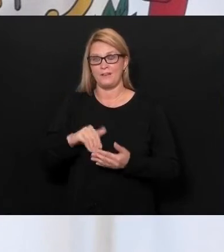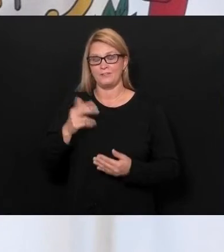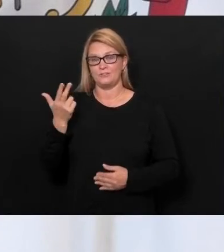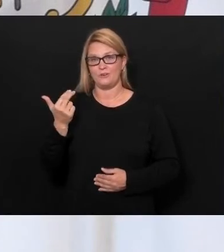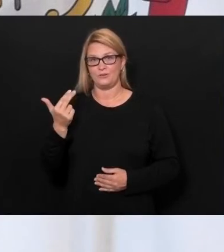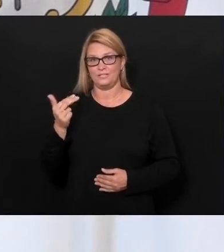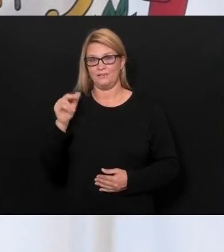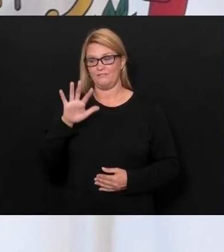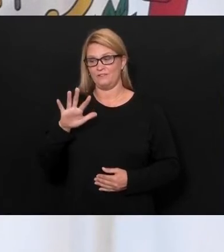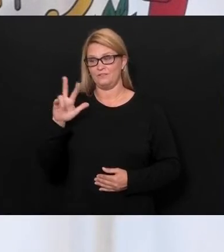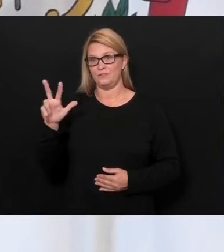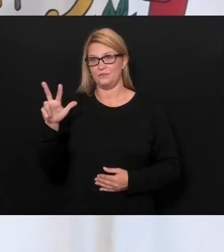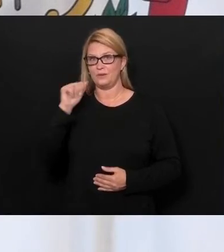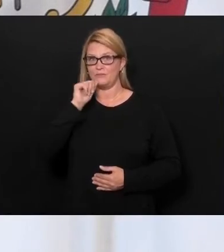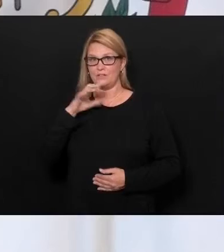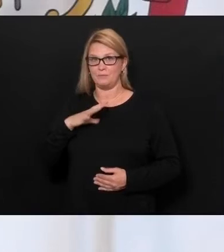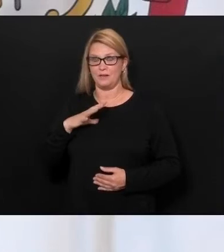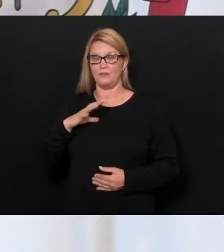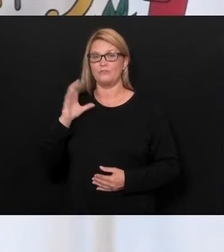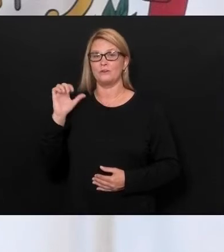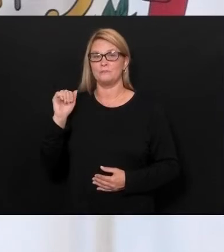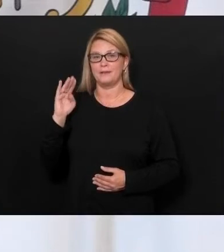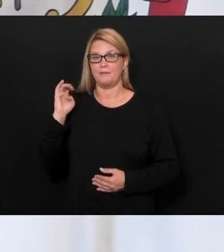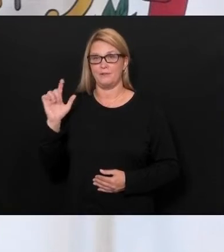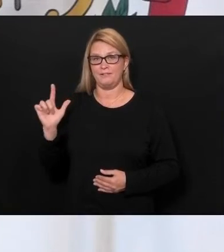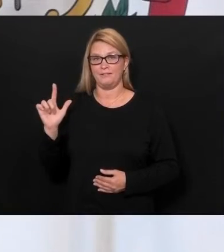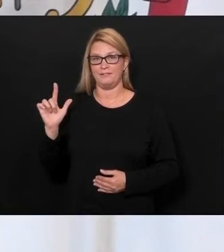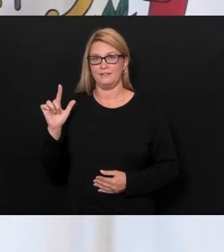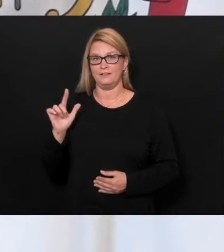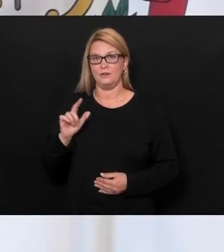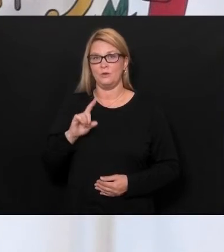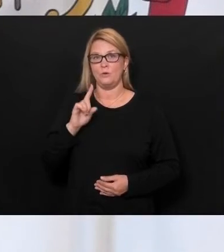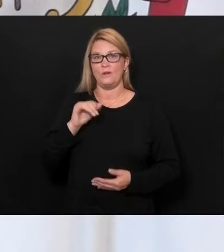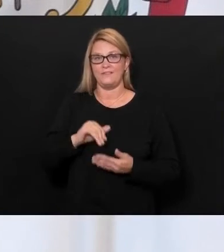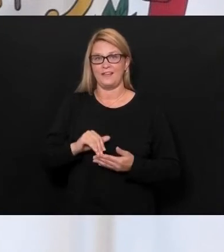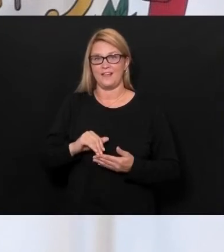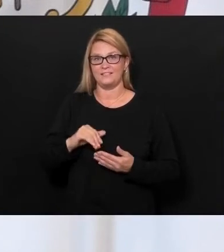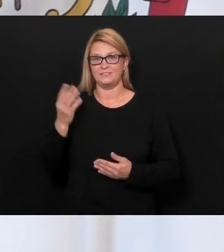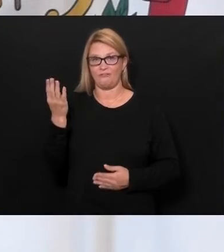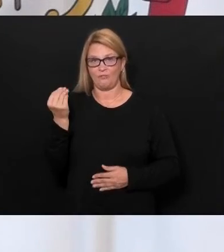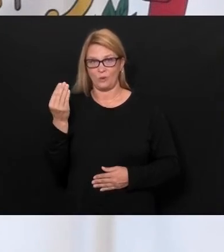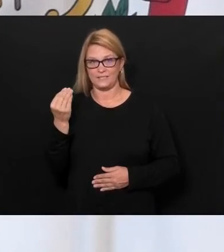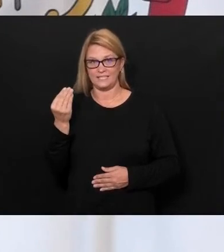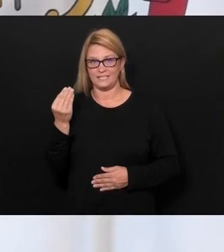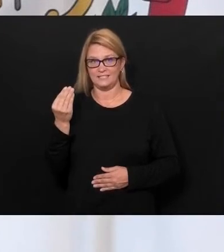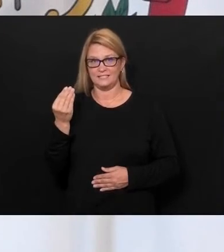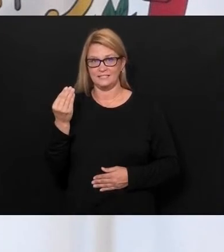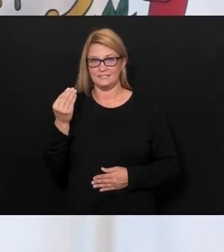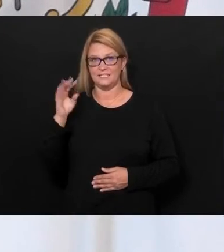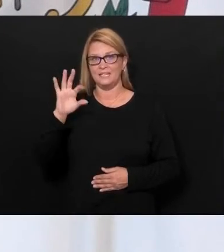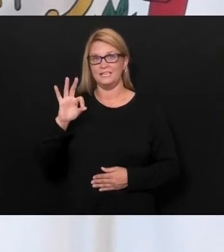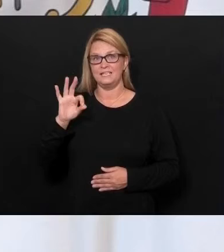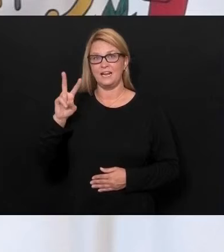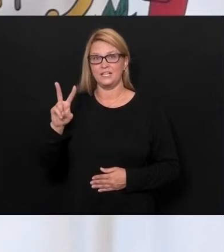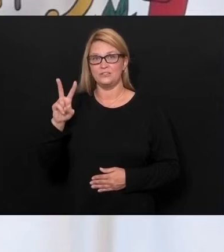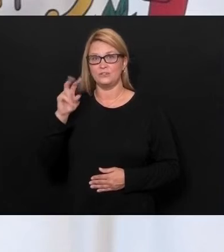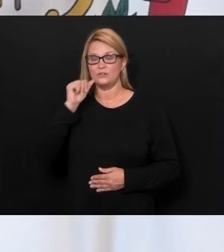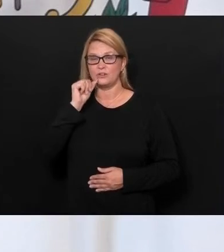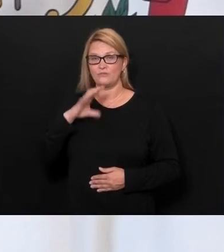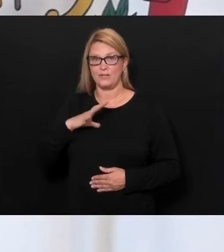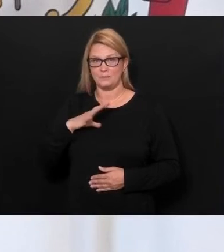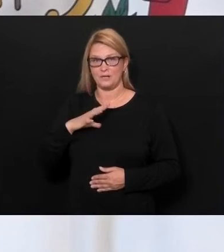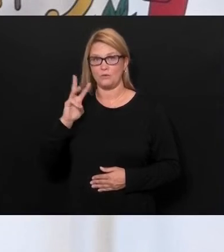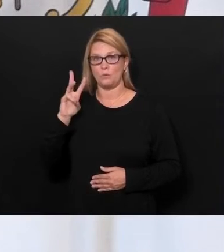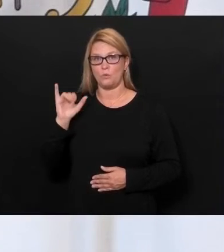a 53-year-old female from Cabell County. Our 1,014th death, a 92-year-old female